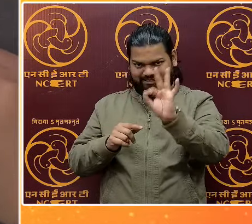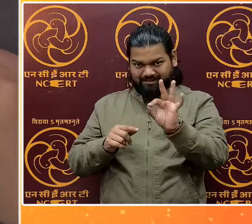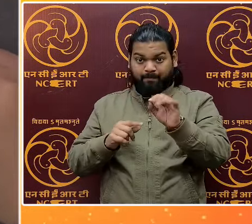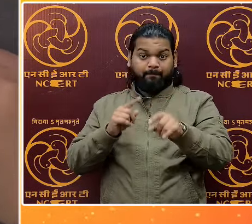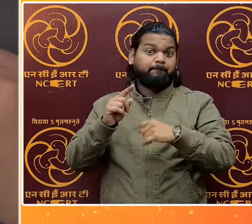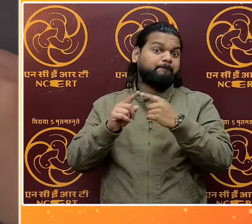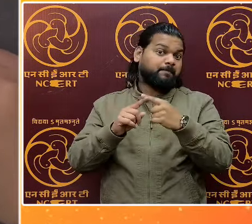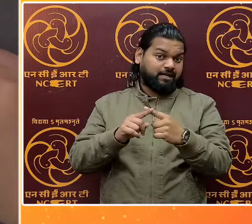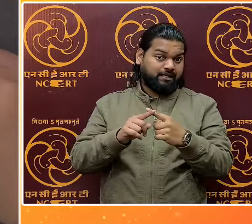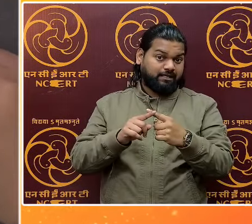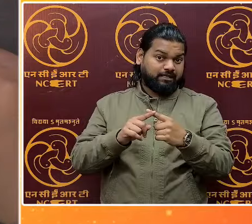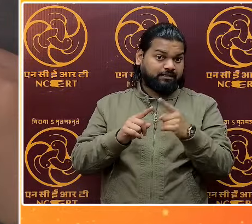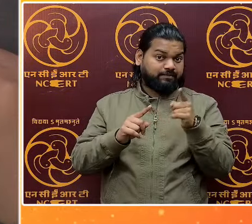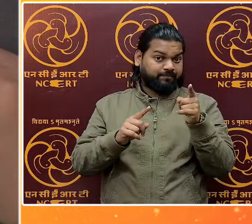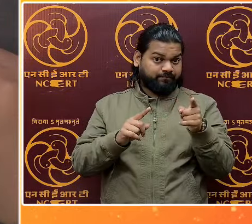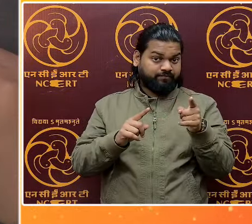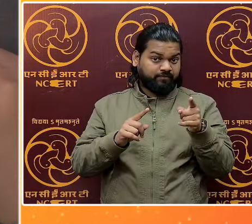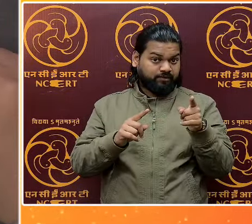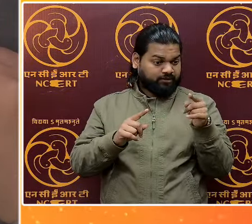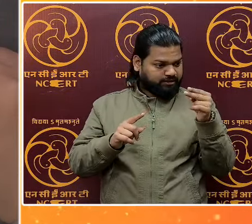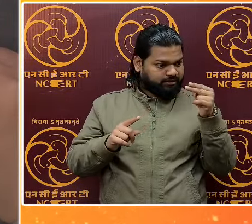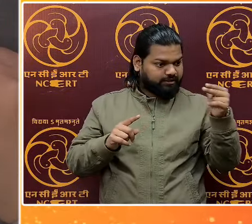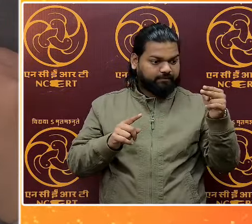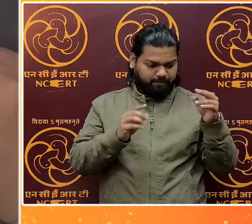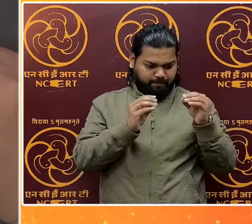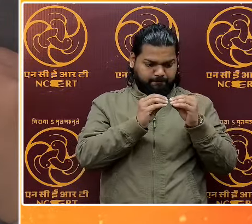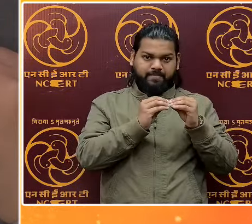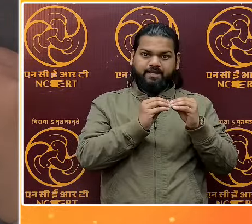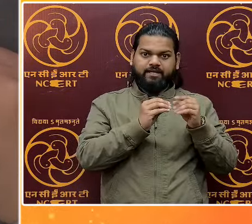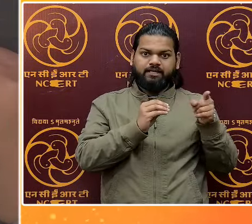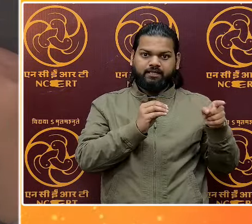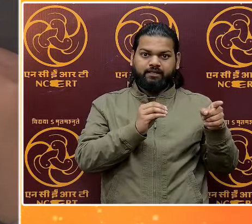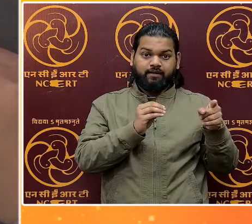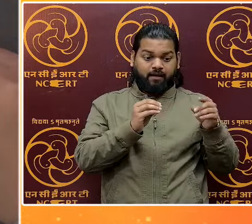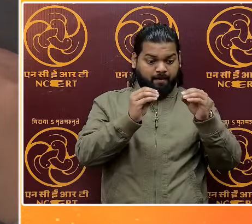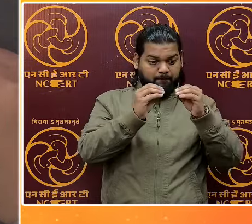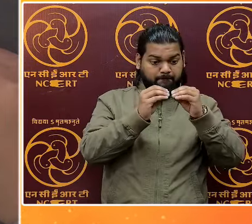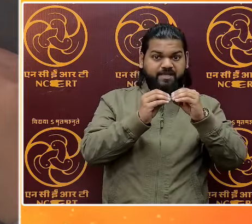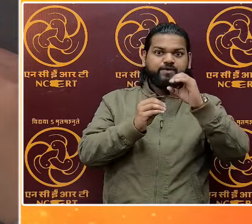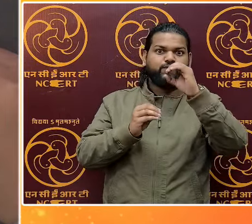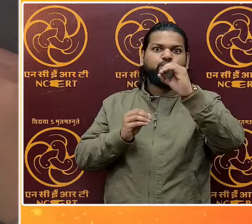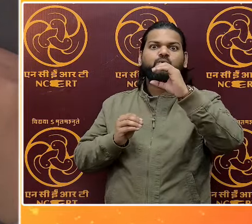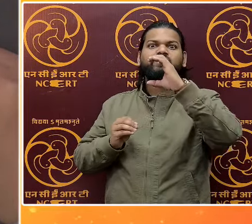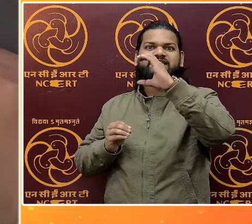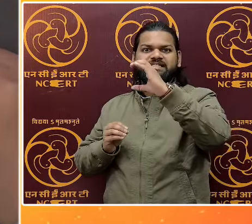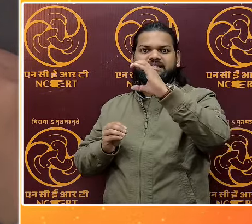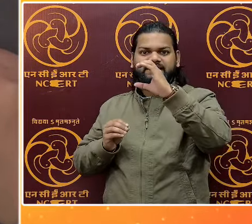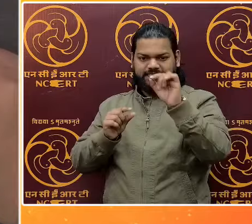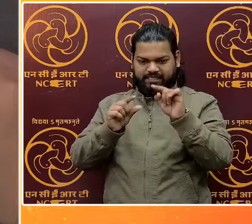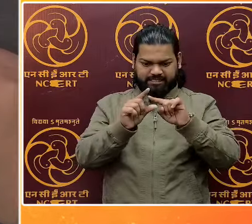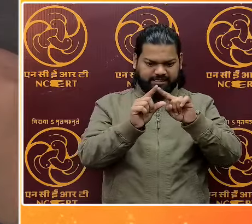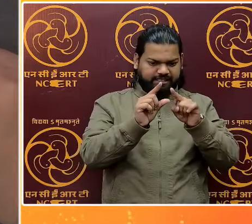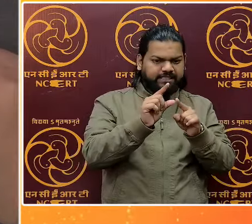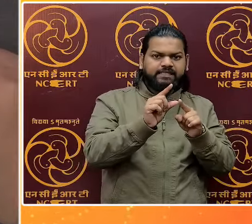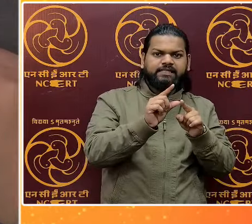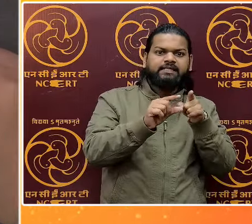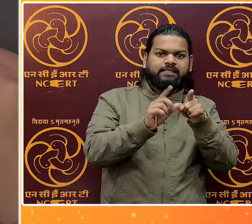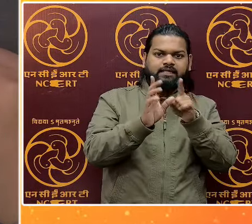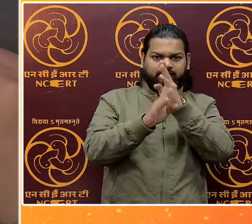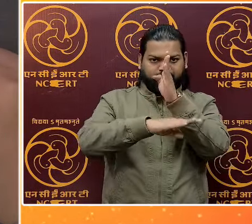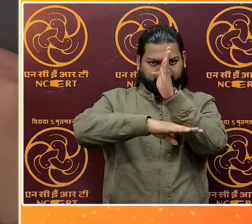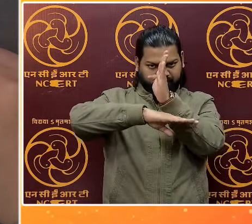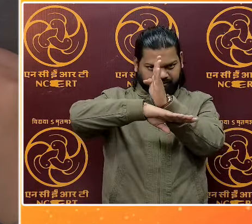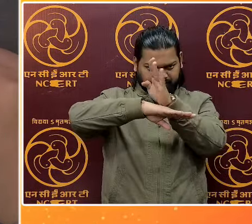And if I mark it as B, so angle BOC is how much? 30 degrees.